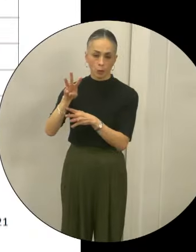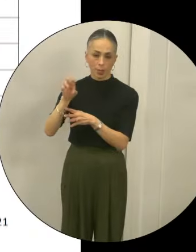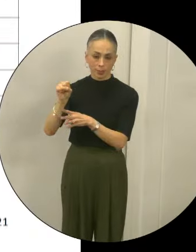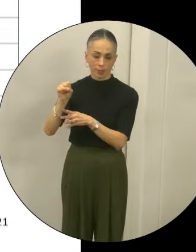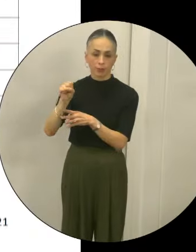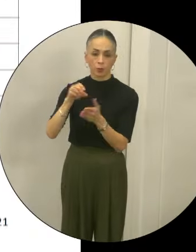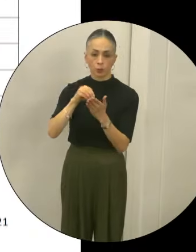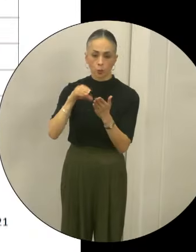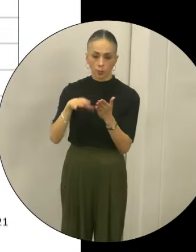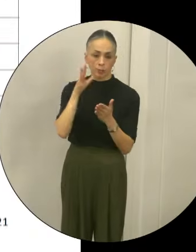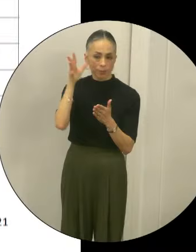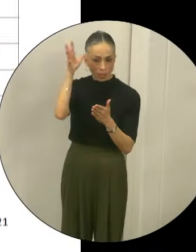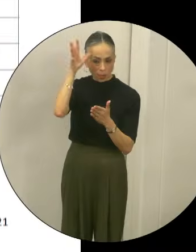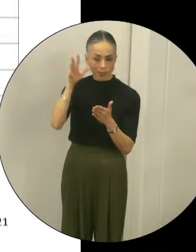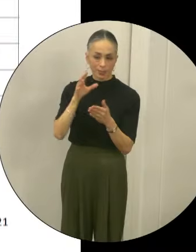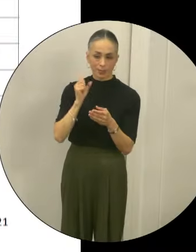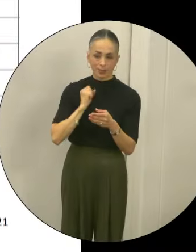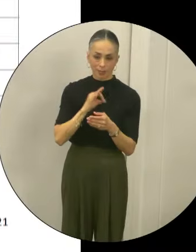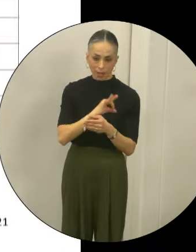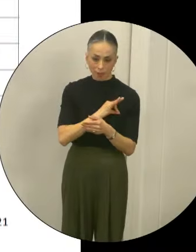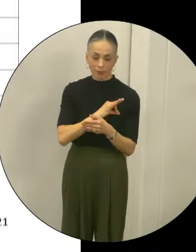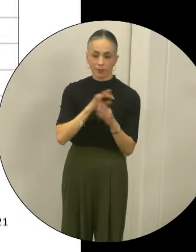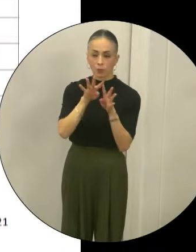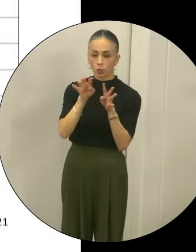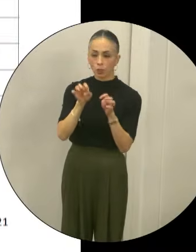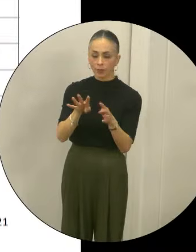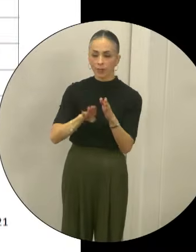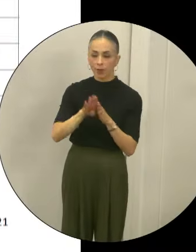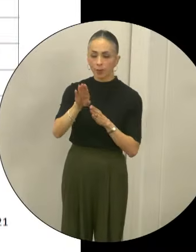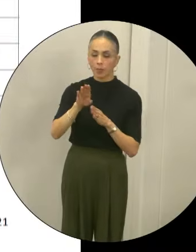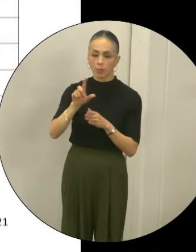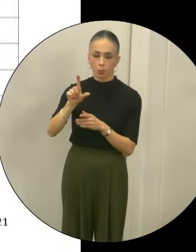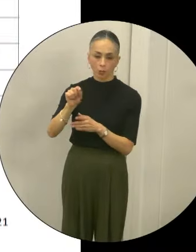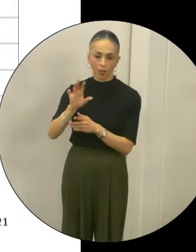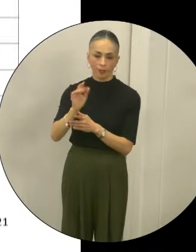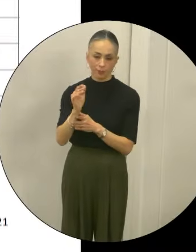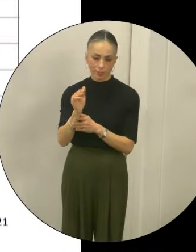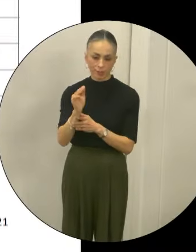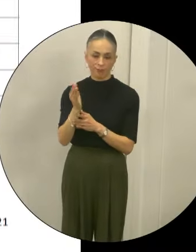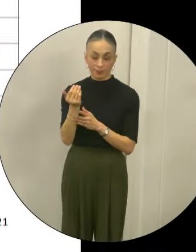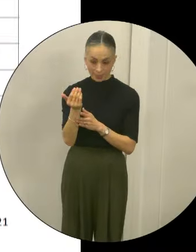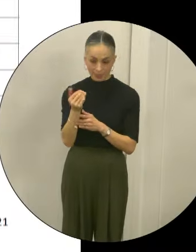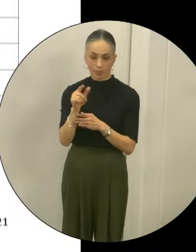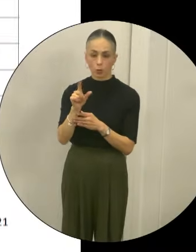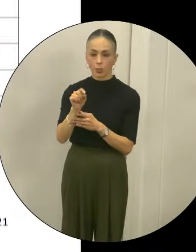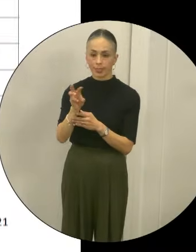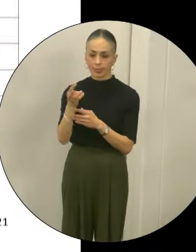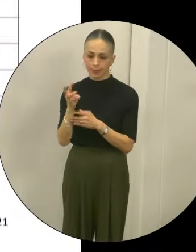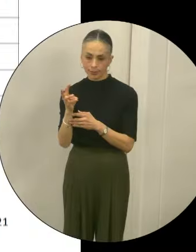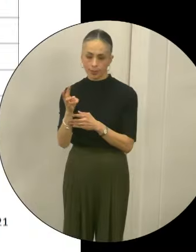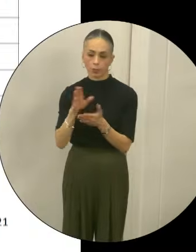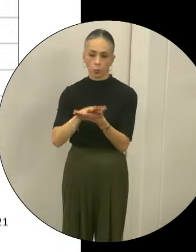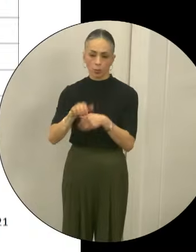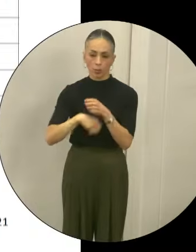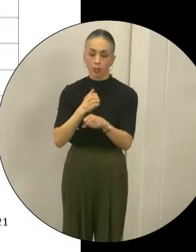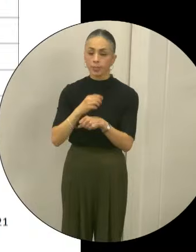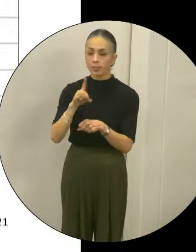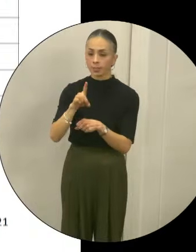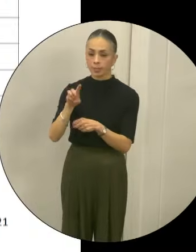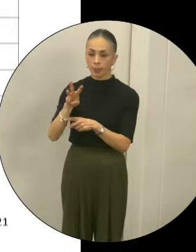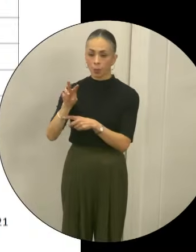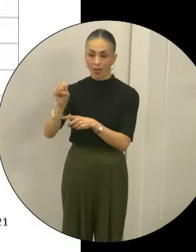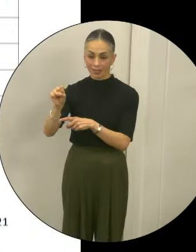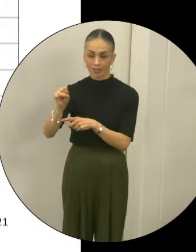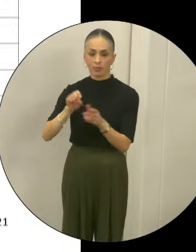staff is an annual series of surveys originally developed during the 2015-2016 school year. The DWS was developed with questions from